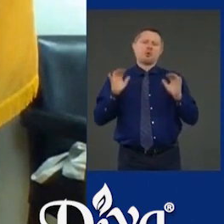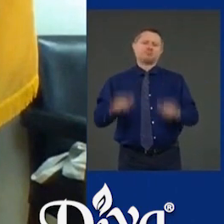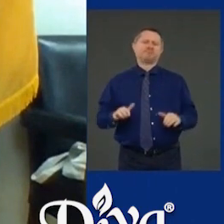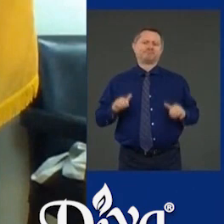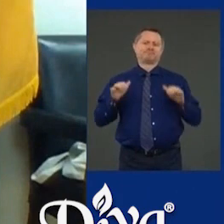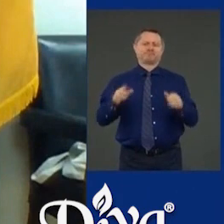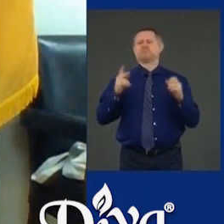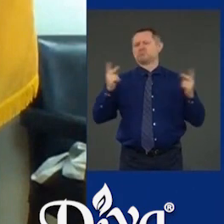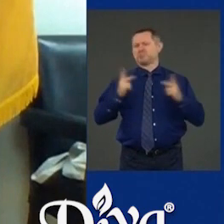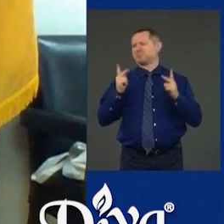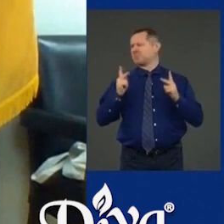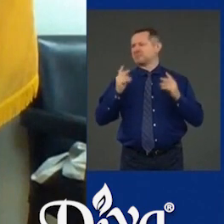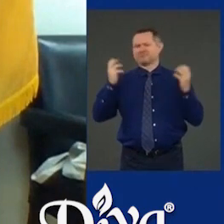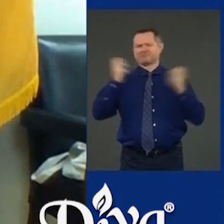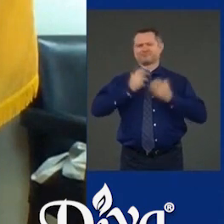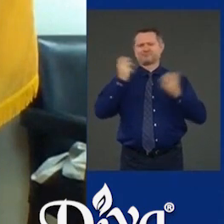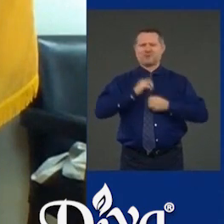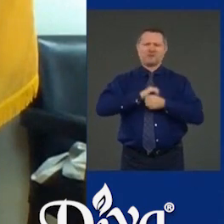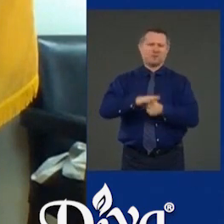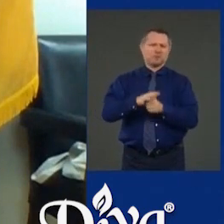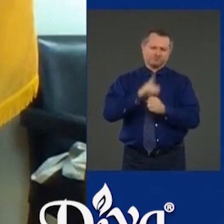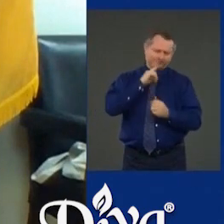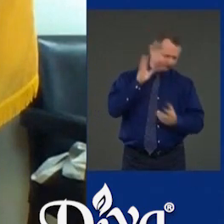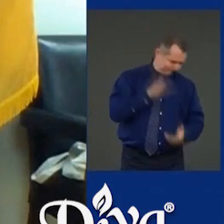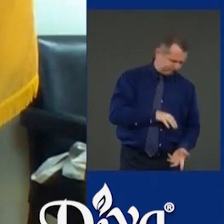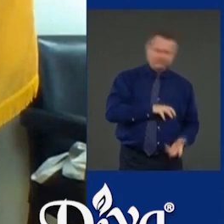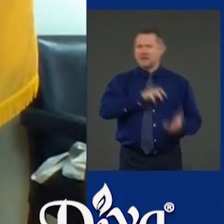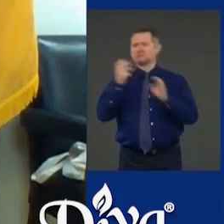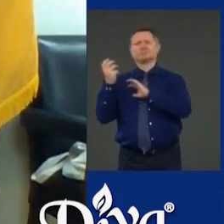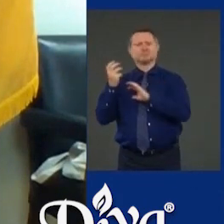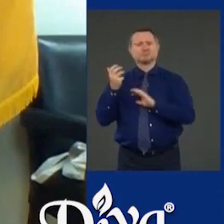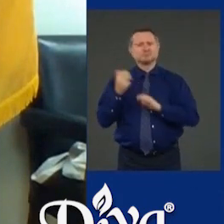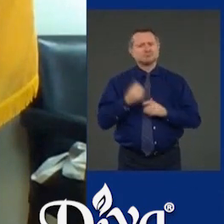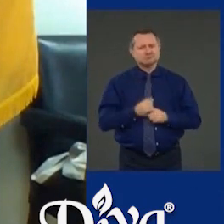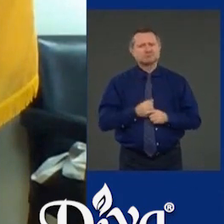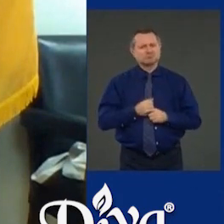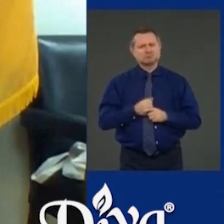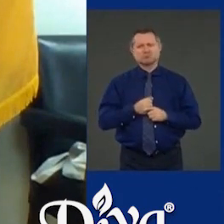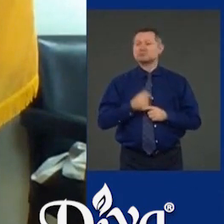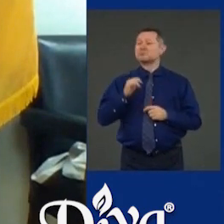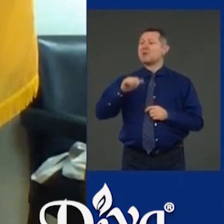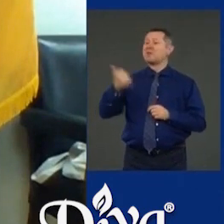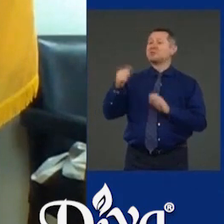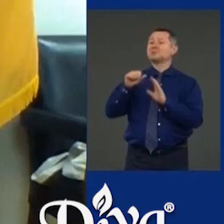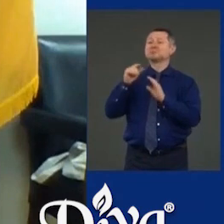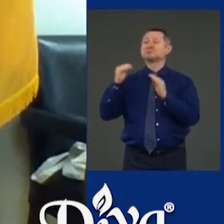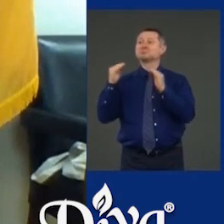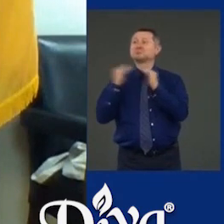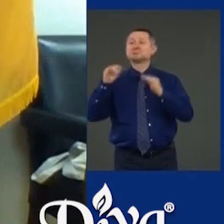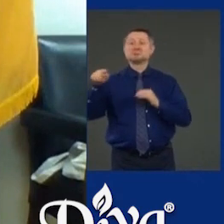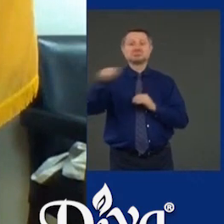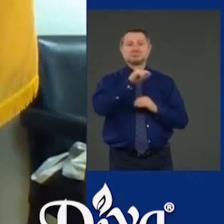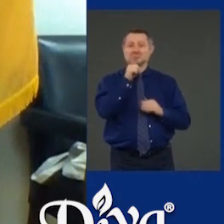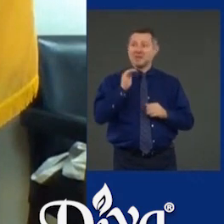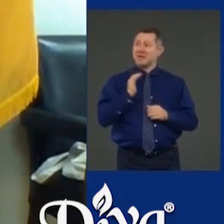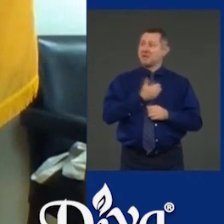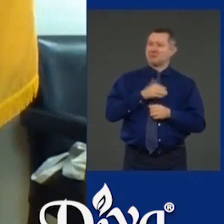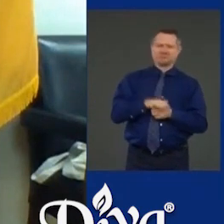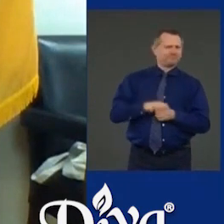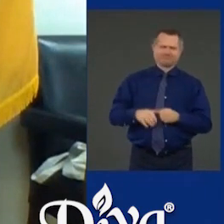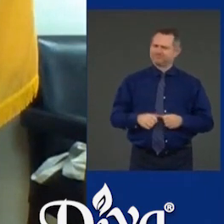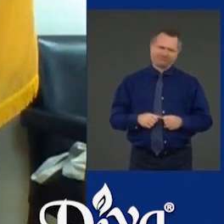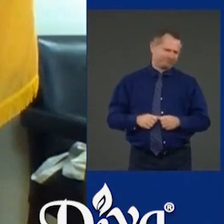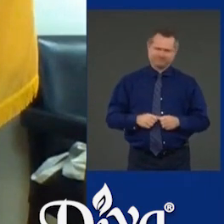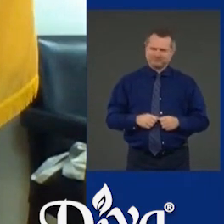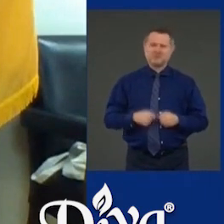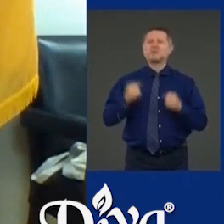this virus. No region in the country has paid a bigger price with the loss of brothers and